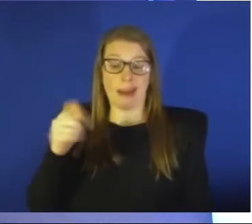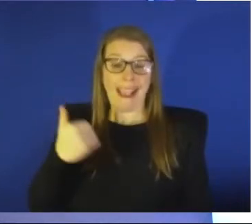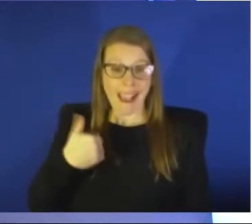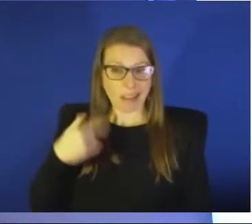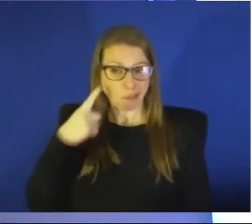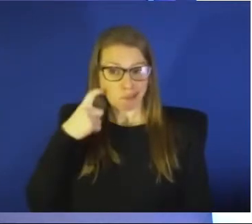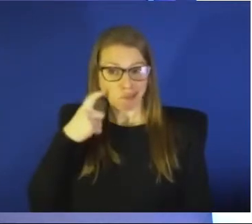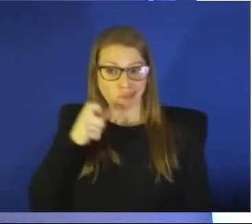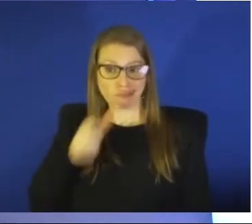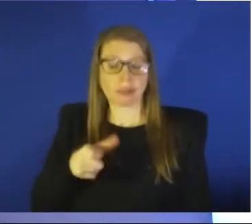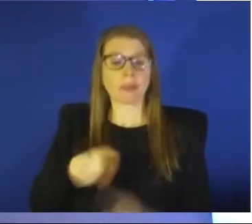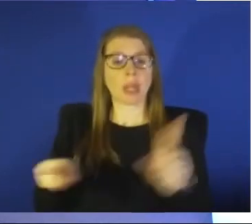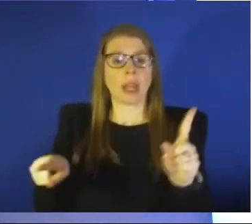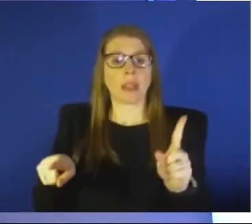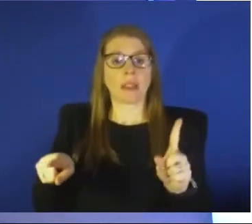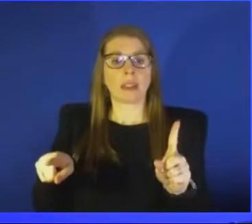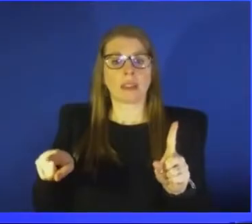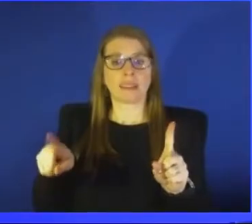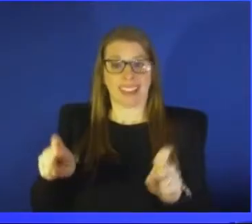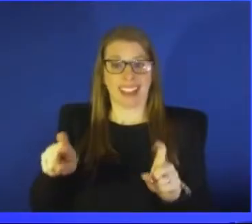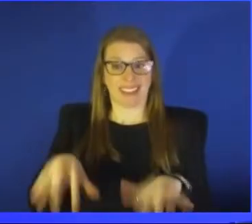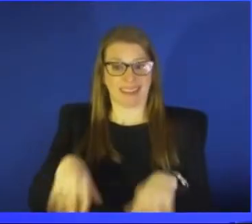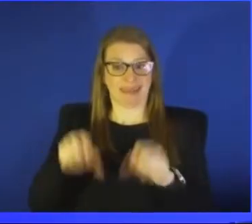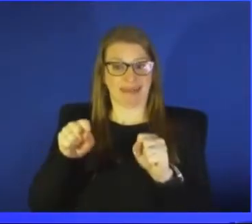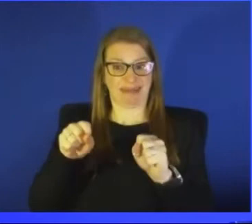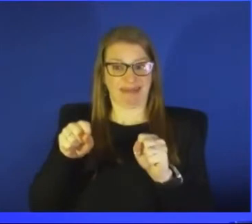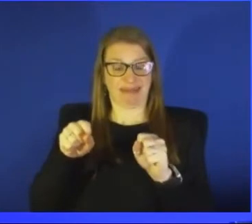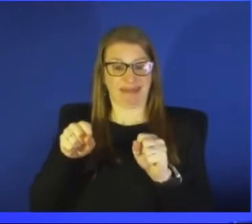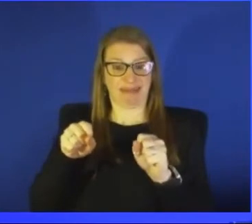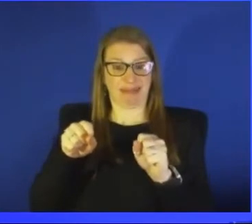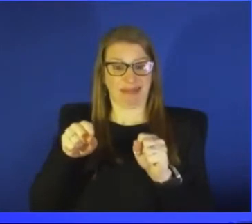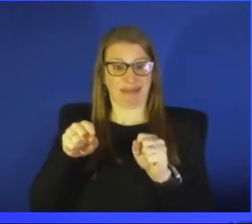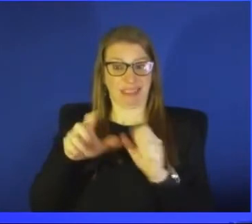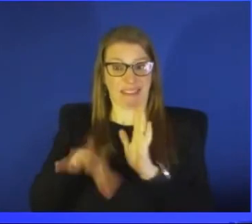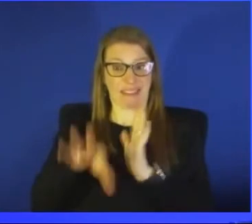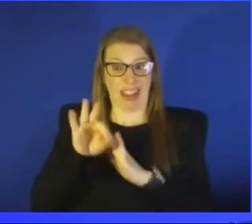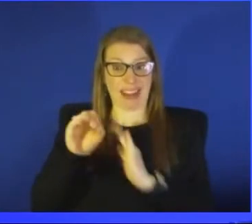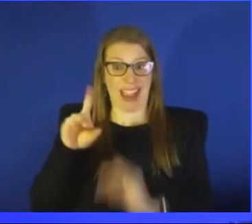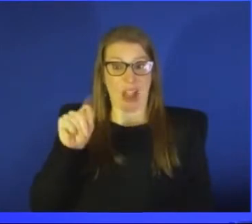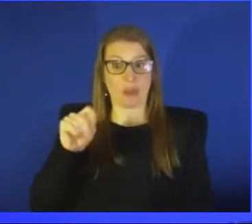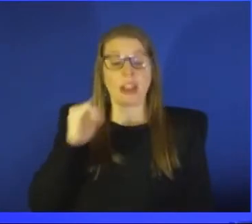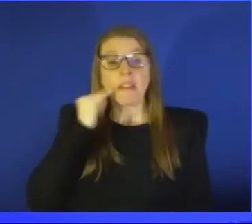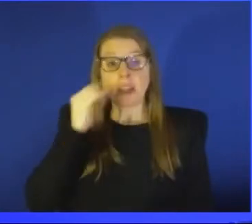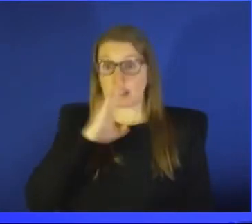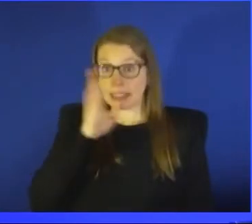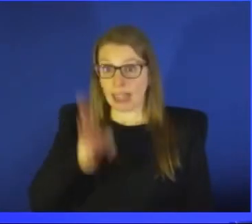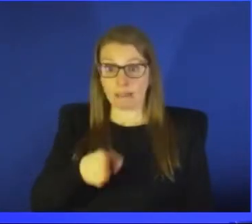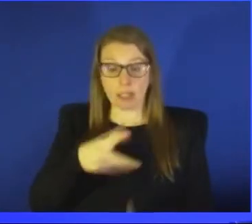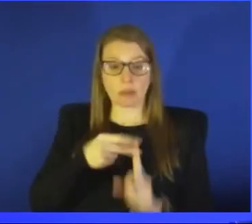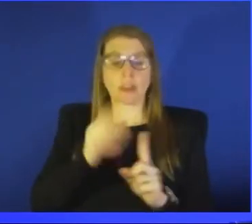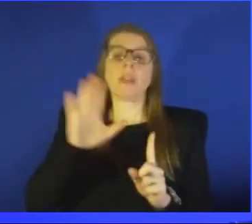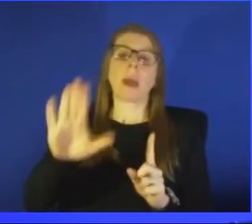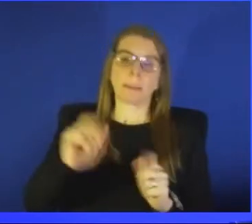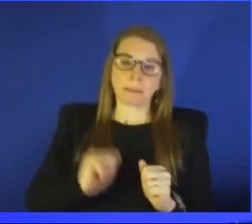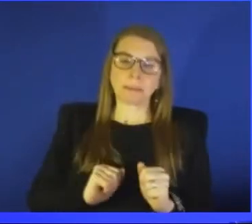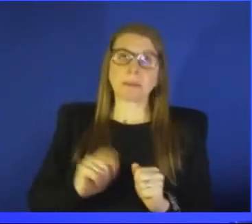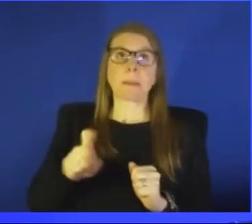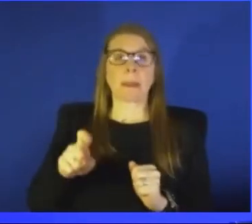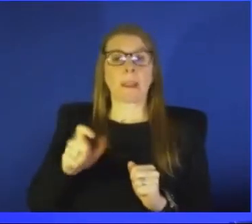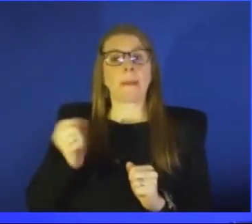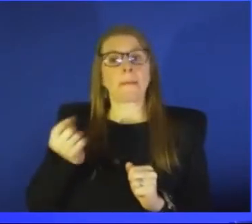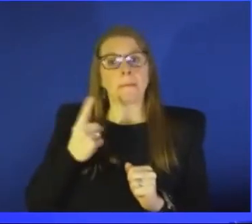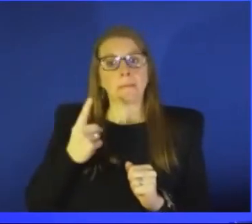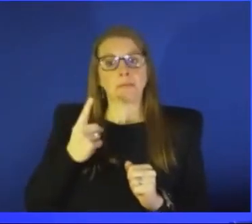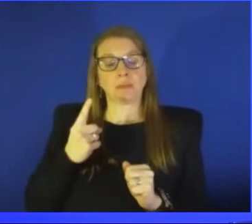Is there a test we can take to find out? Yeah, there are. So if you've never been I think we have to understand, are you talking about a household that's